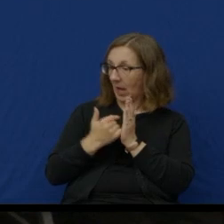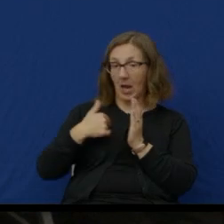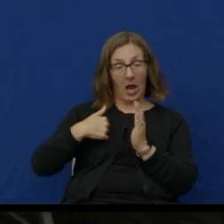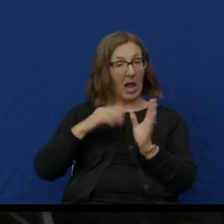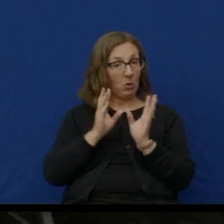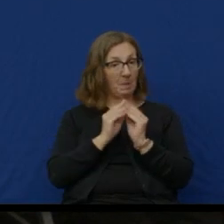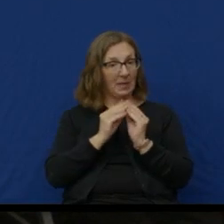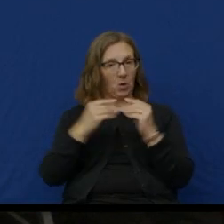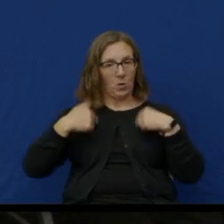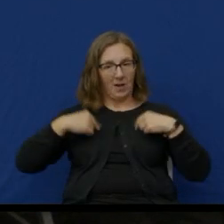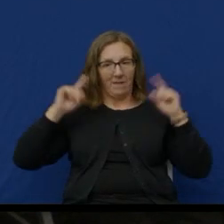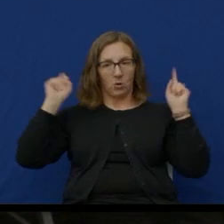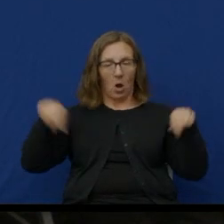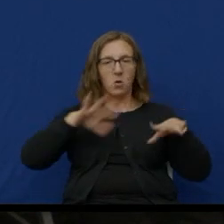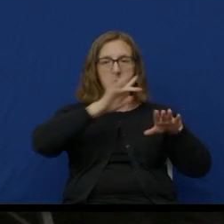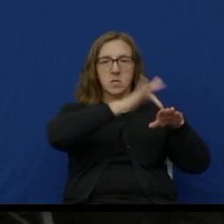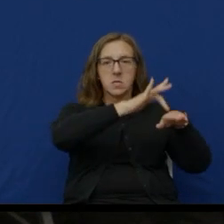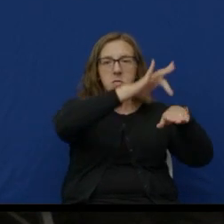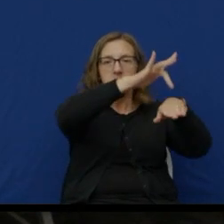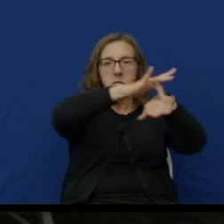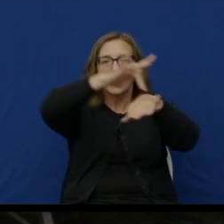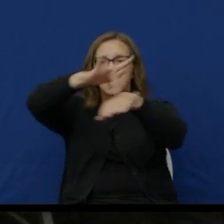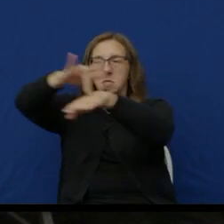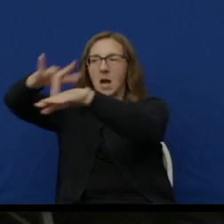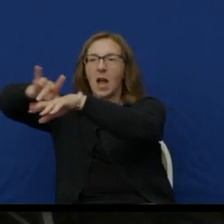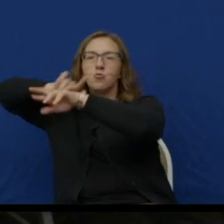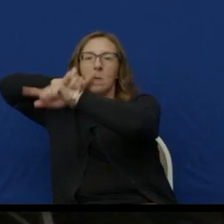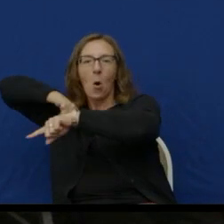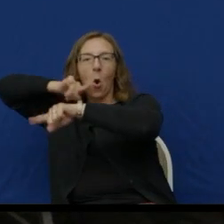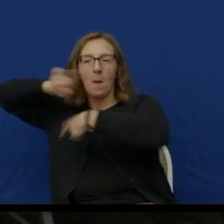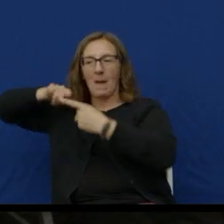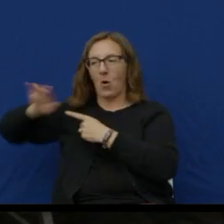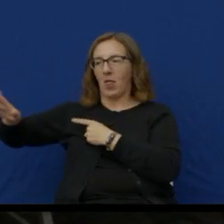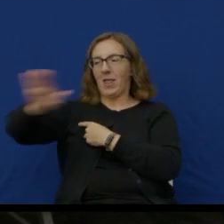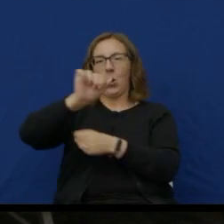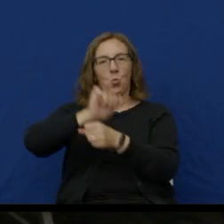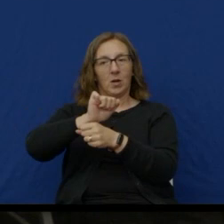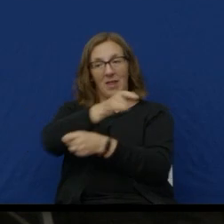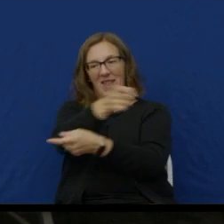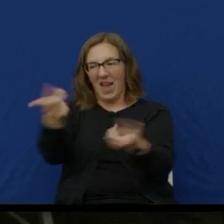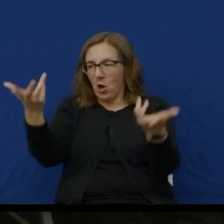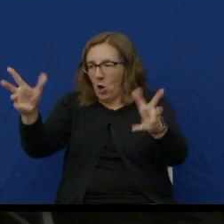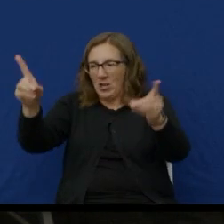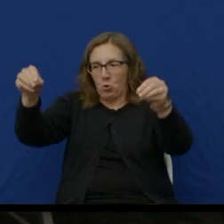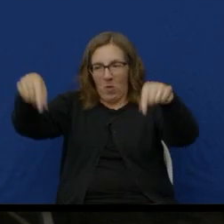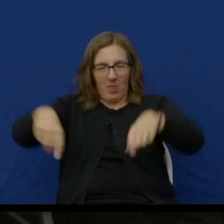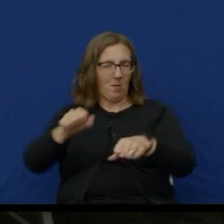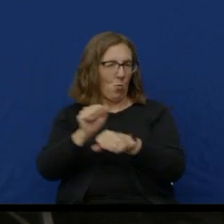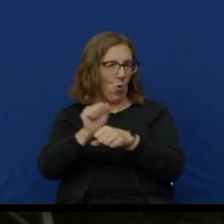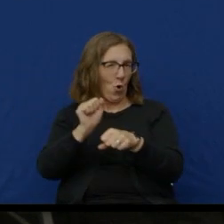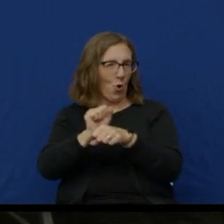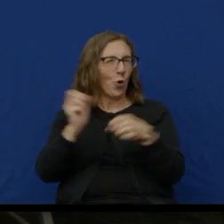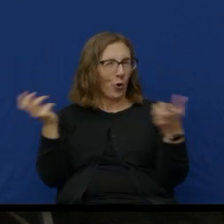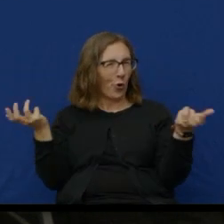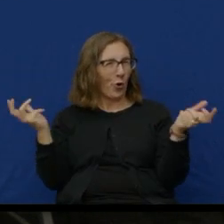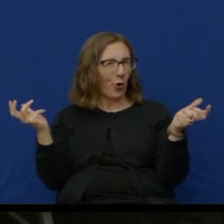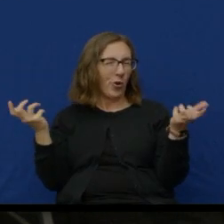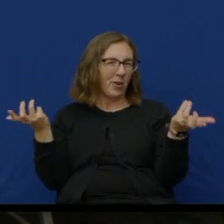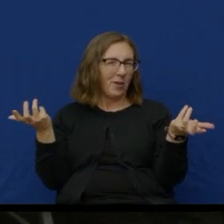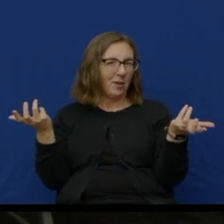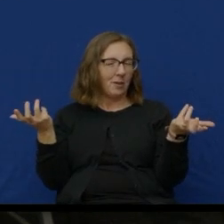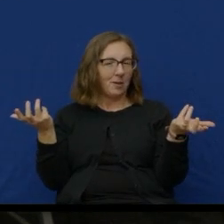go out and visit them and see it and report back to it. And they're the ones doing this roadmap work. So, I mean, I'd, you know, love